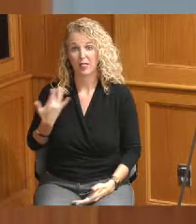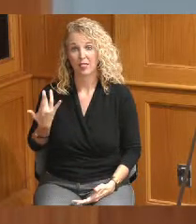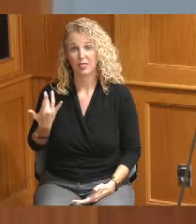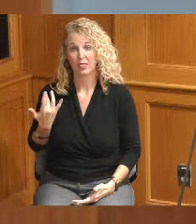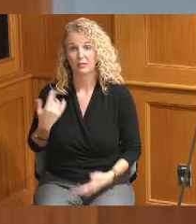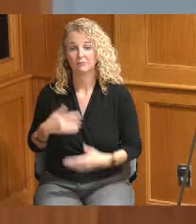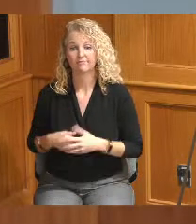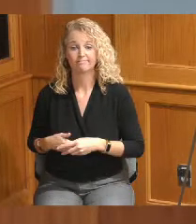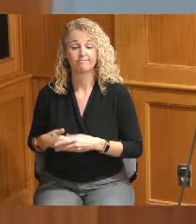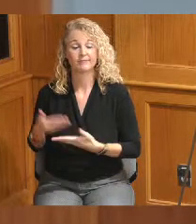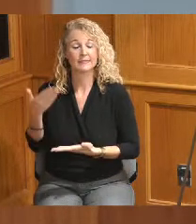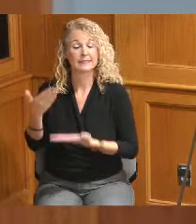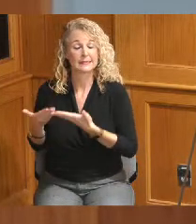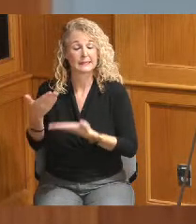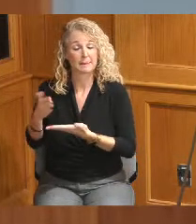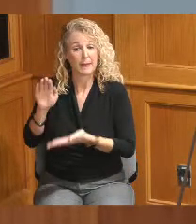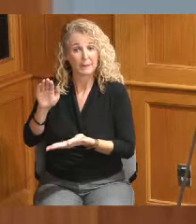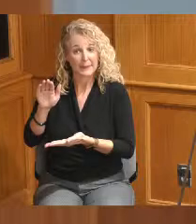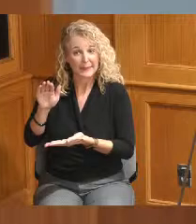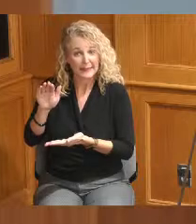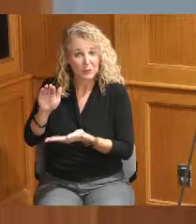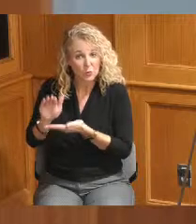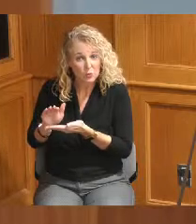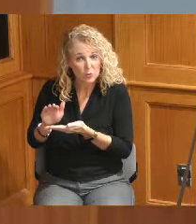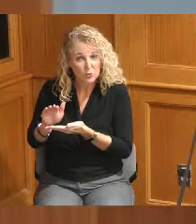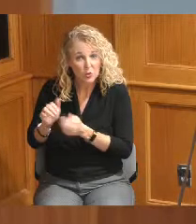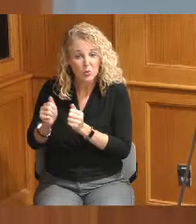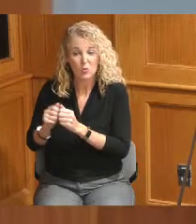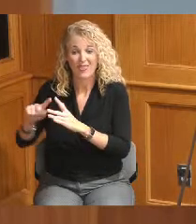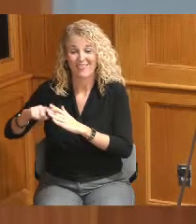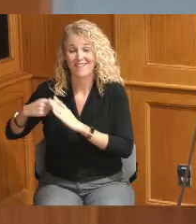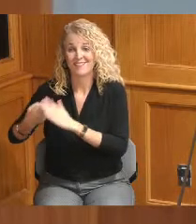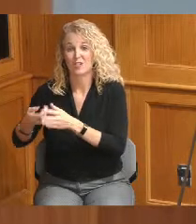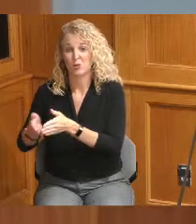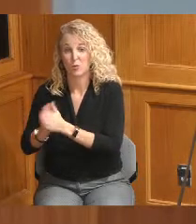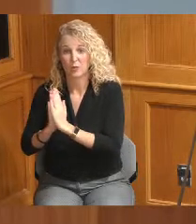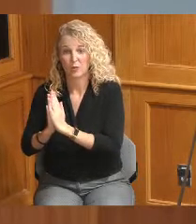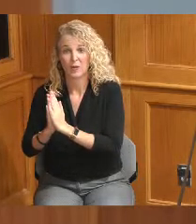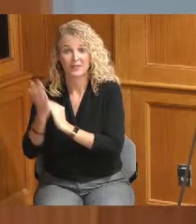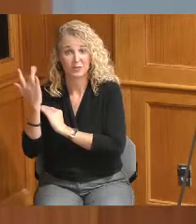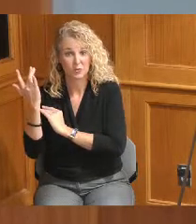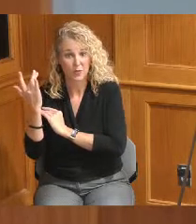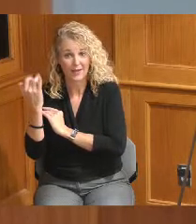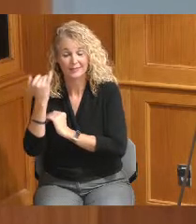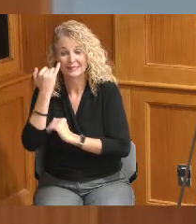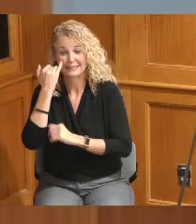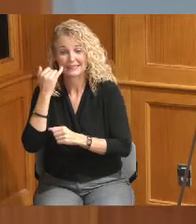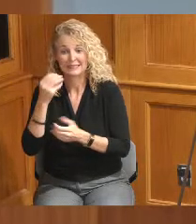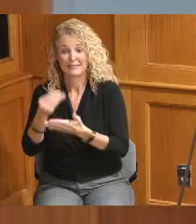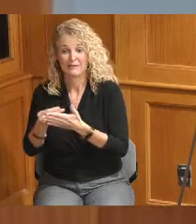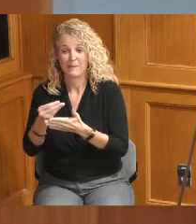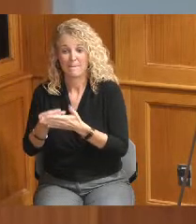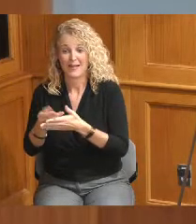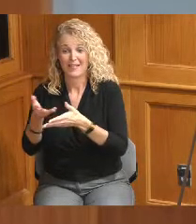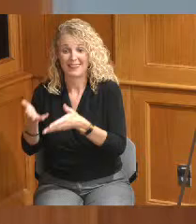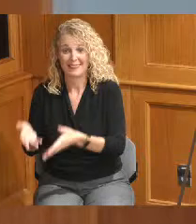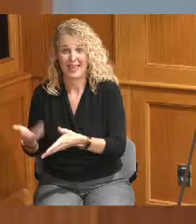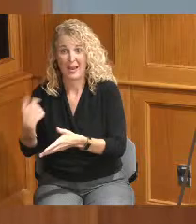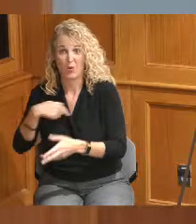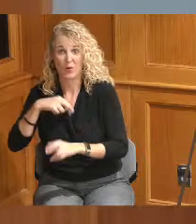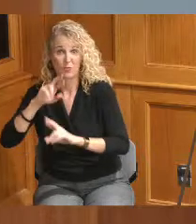could potentially reduce just in terms of the initial request, because as long as we have enough money to respond